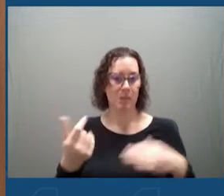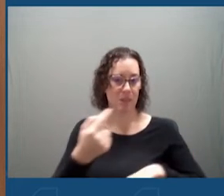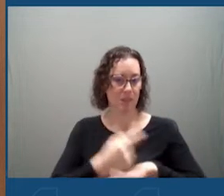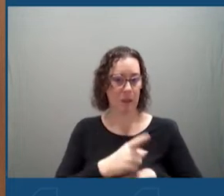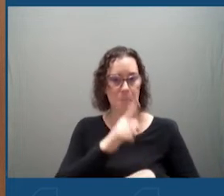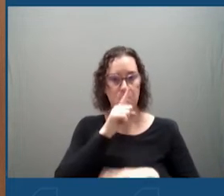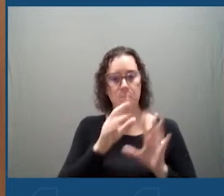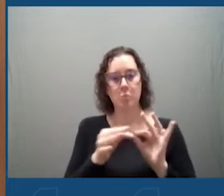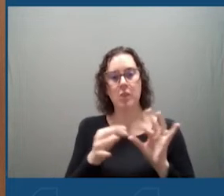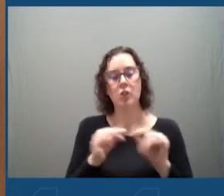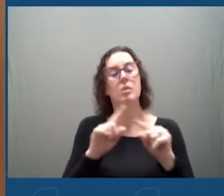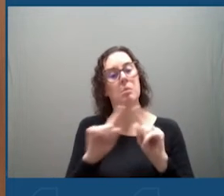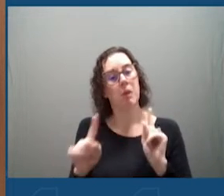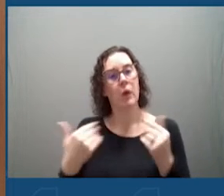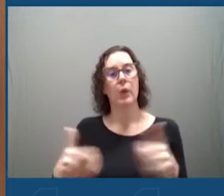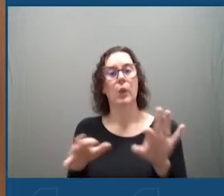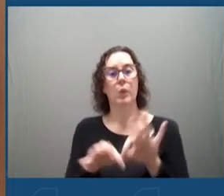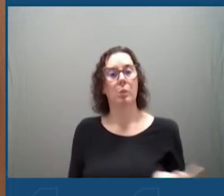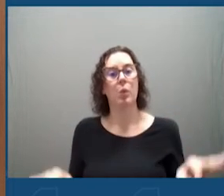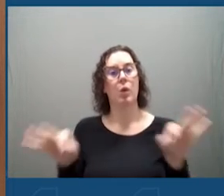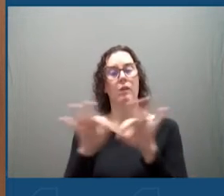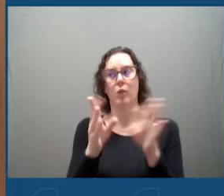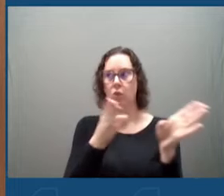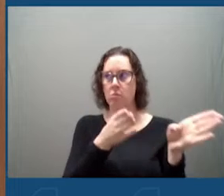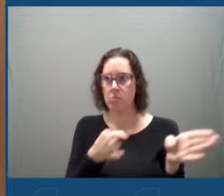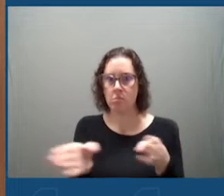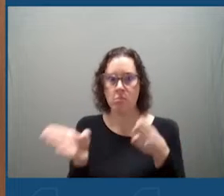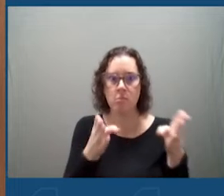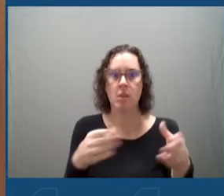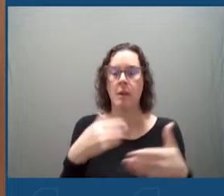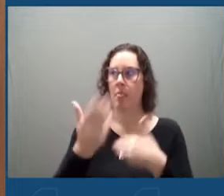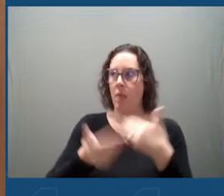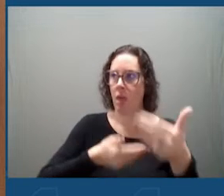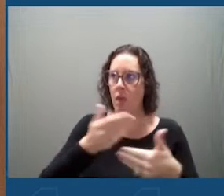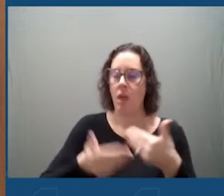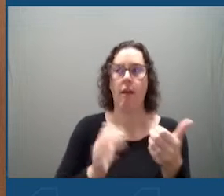crafting this and in strategizing around how to get it done through the legislature.